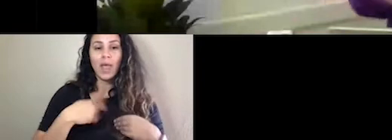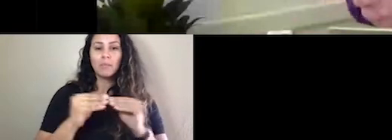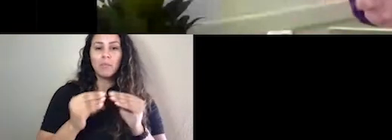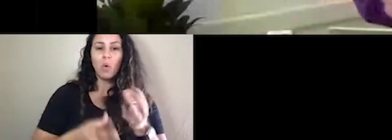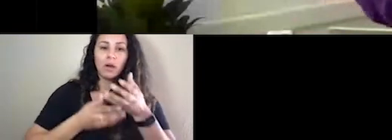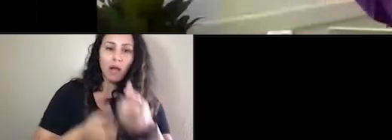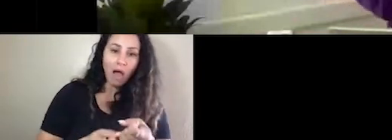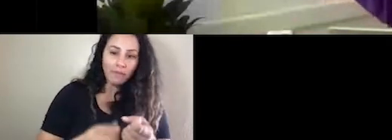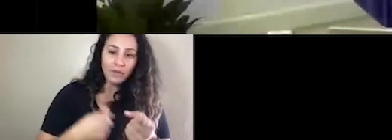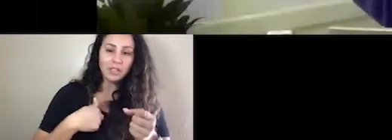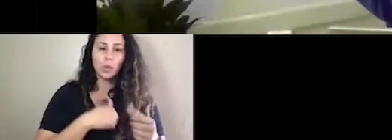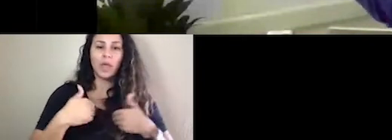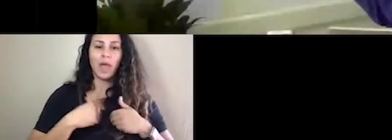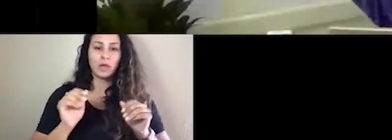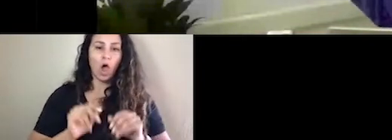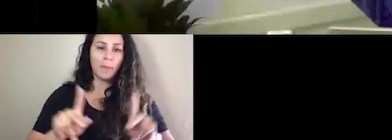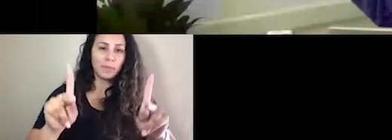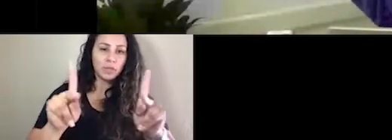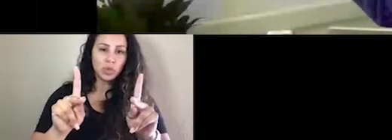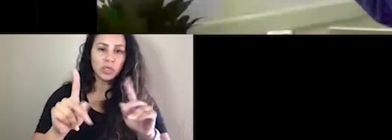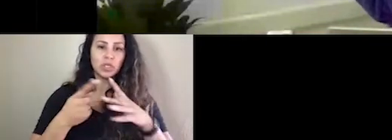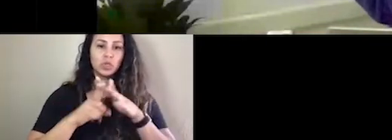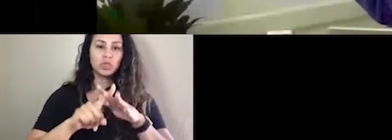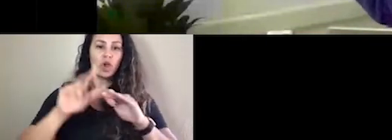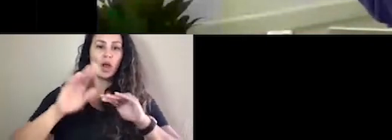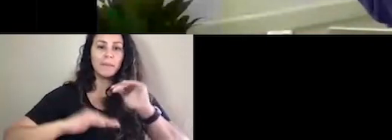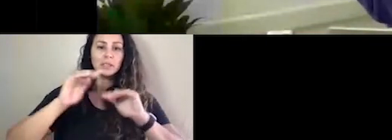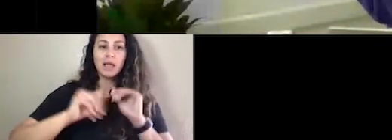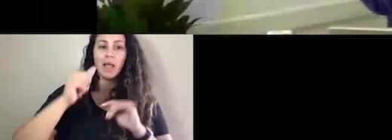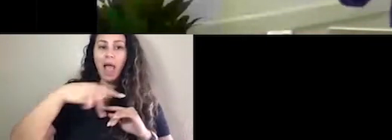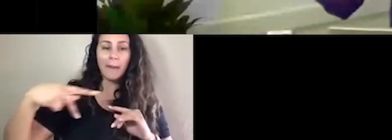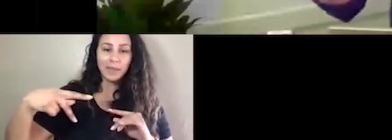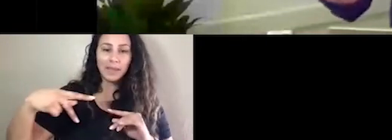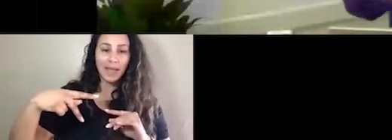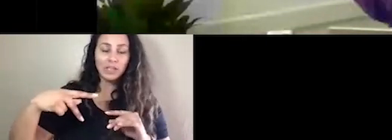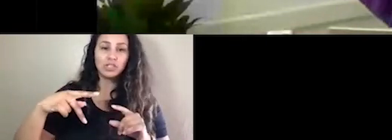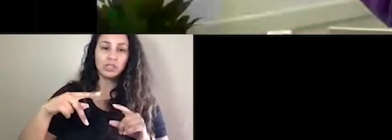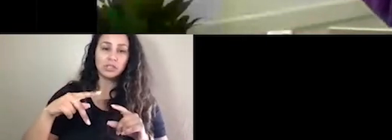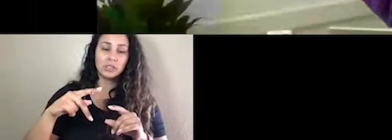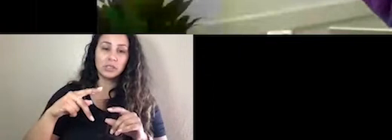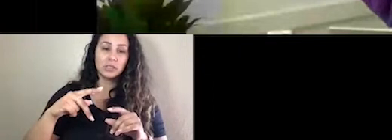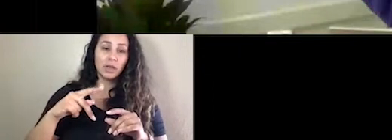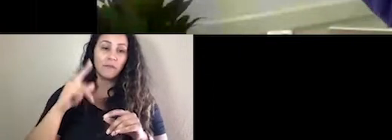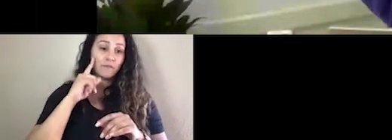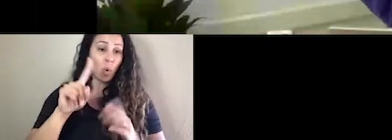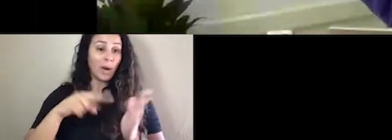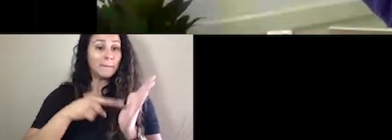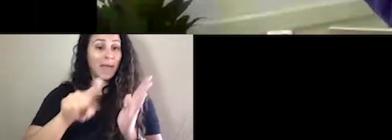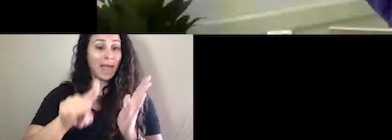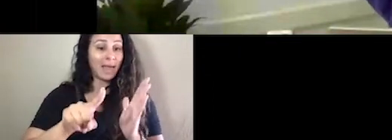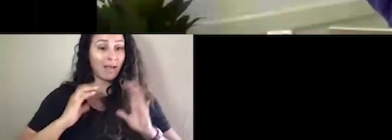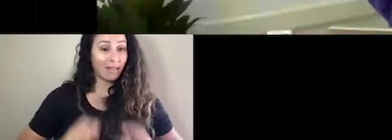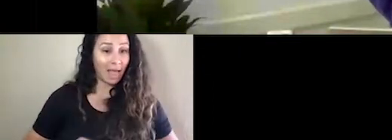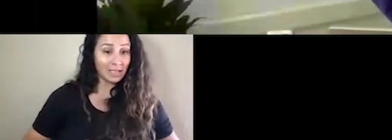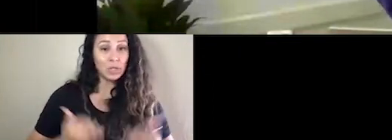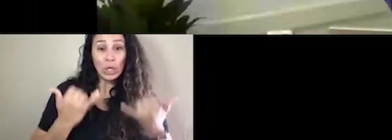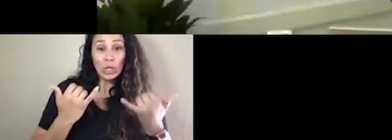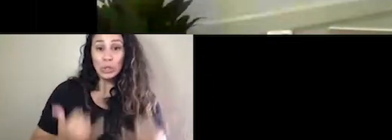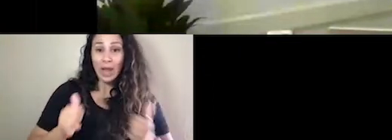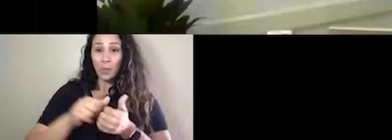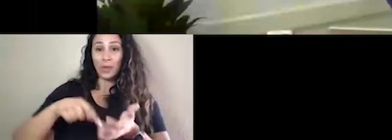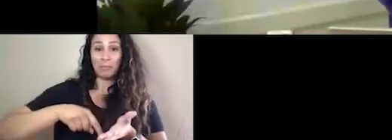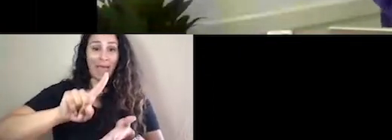got opportunities to start building applications to actually paying clients. So now with paying